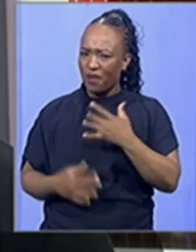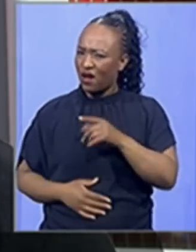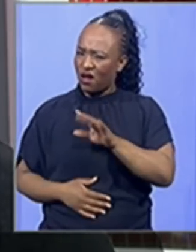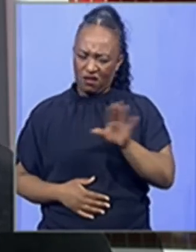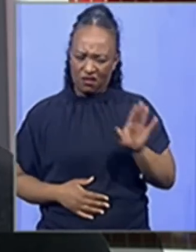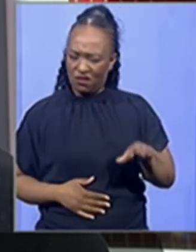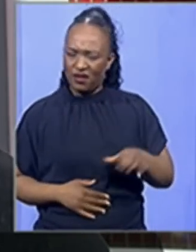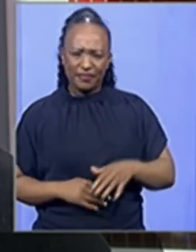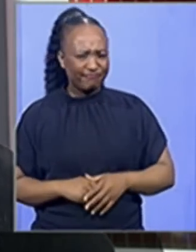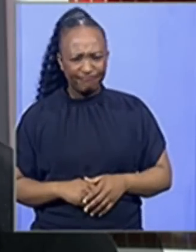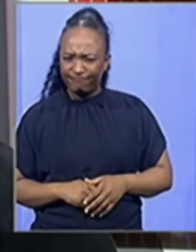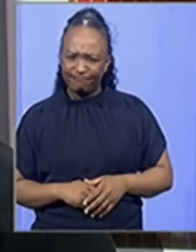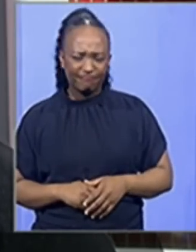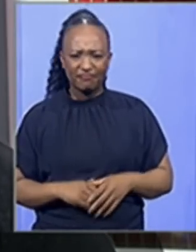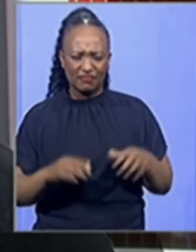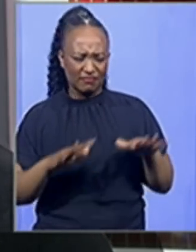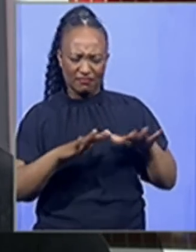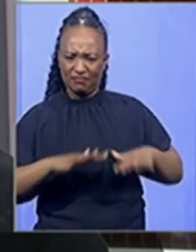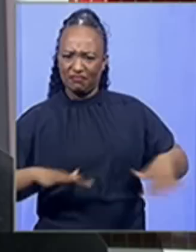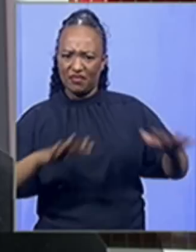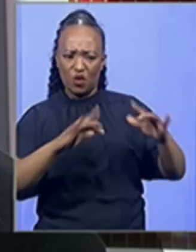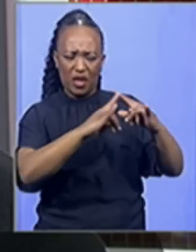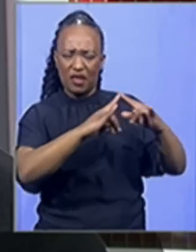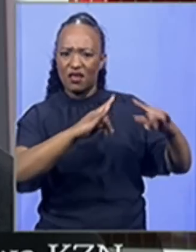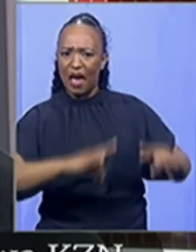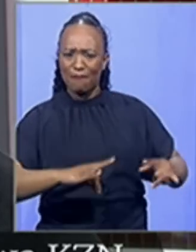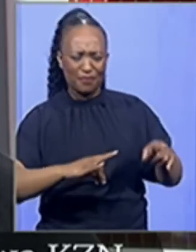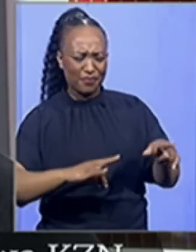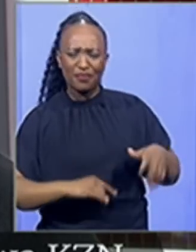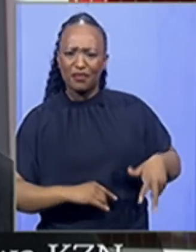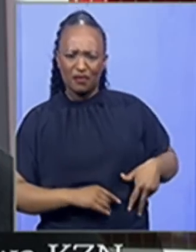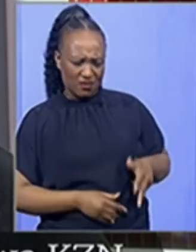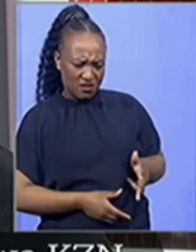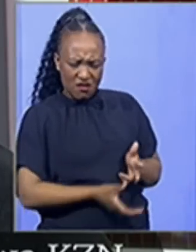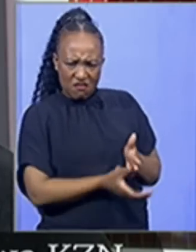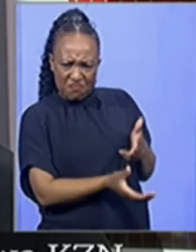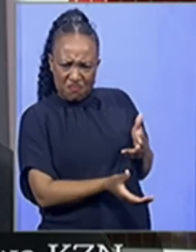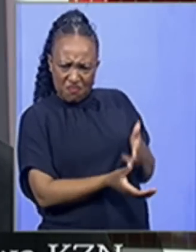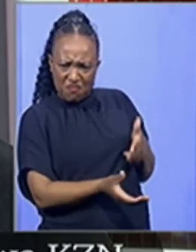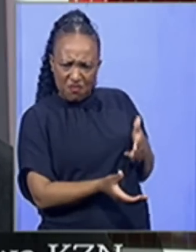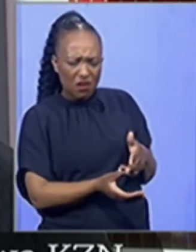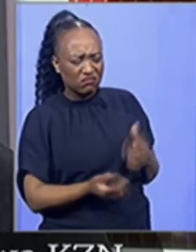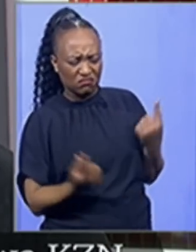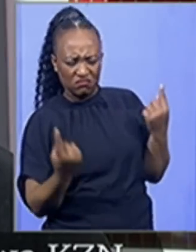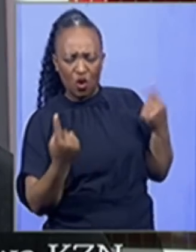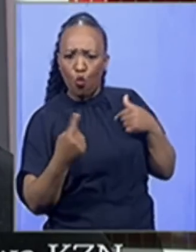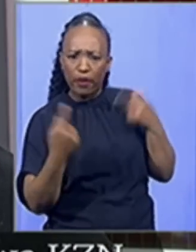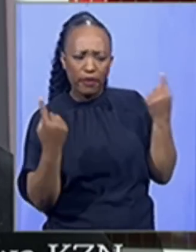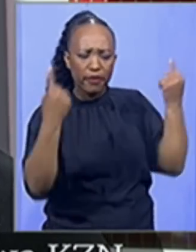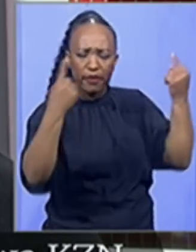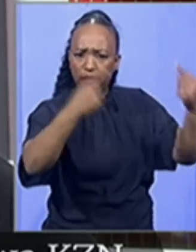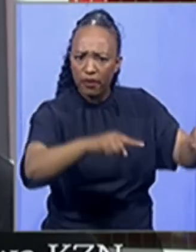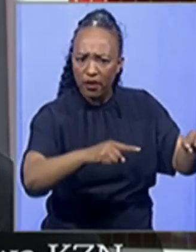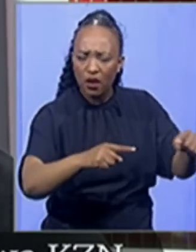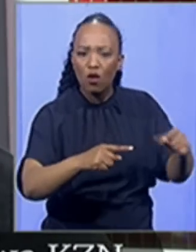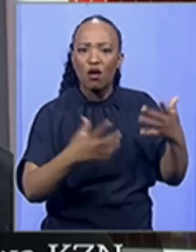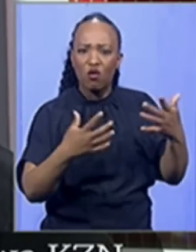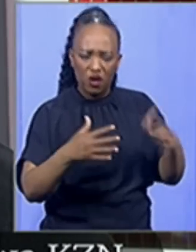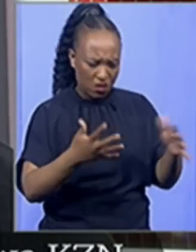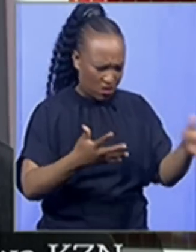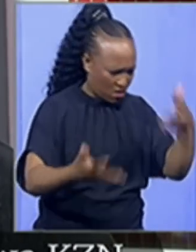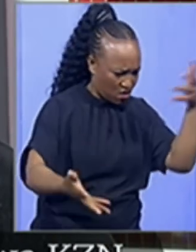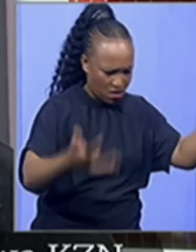firearm training in Modimolle. Where we went that side, we found that indeed there were people who were training. We searched the area as we were in possession